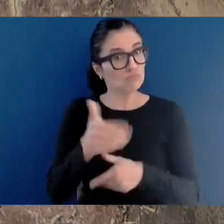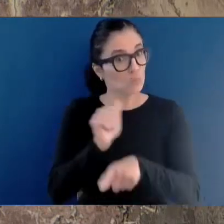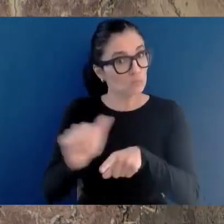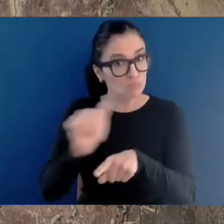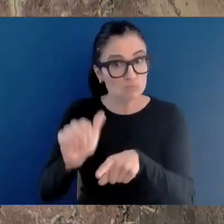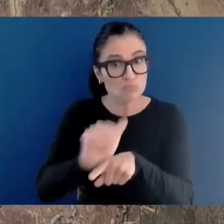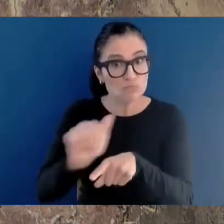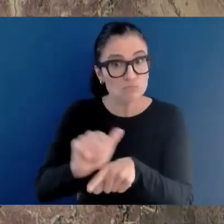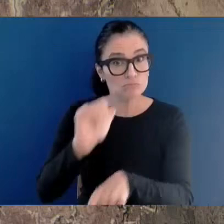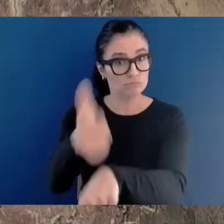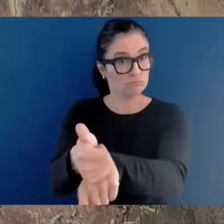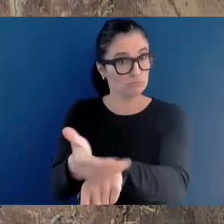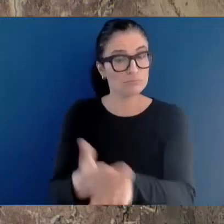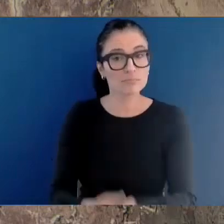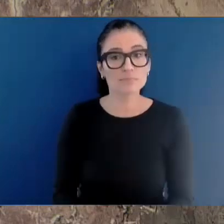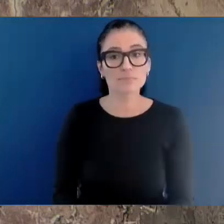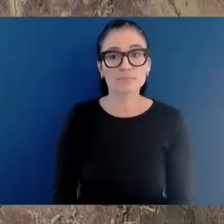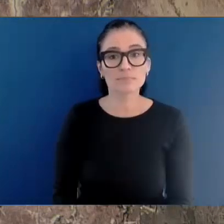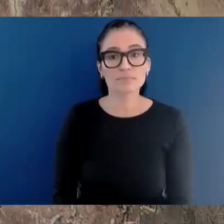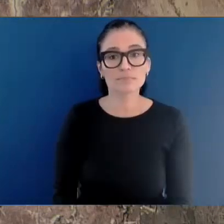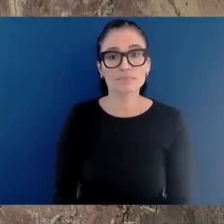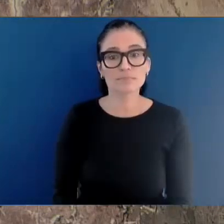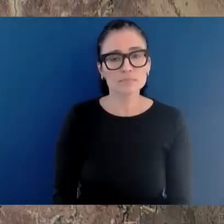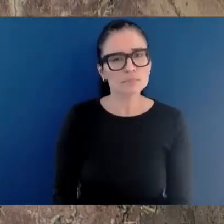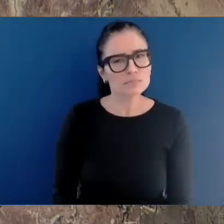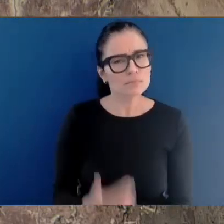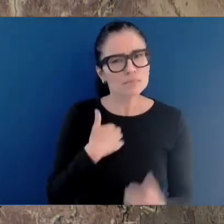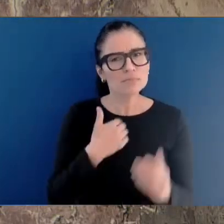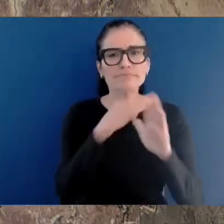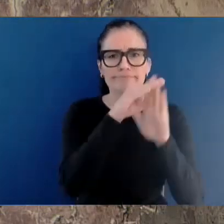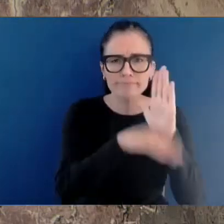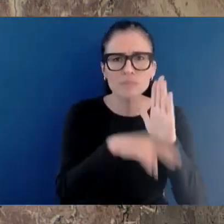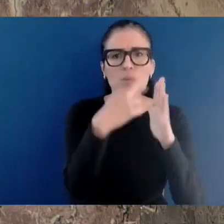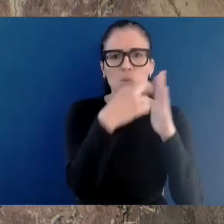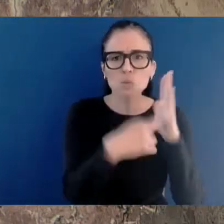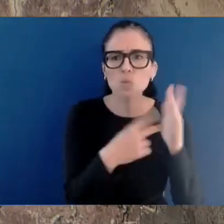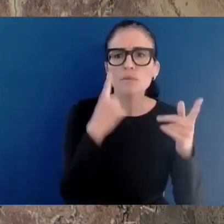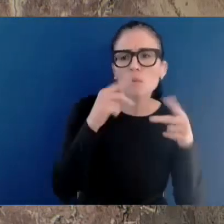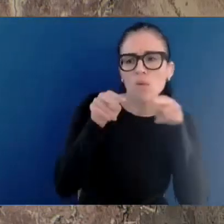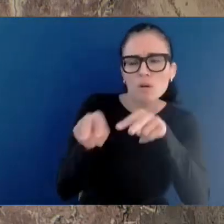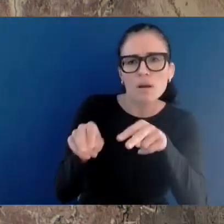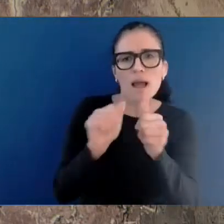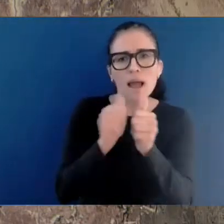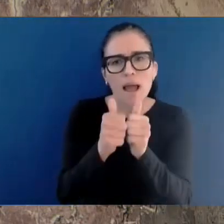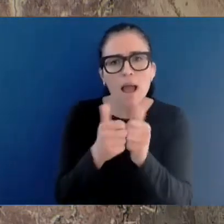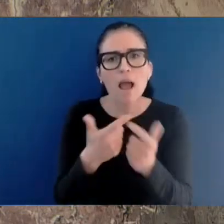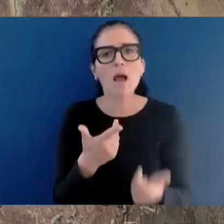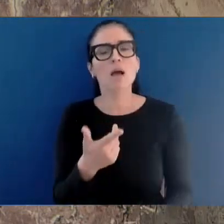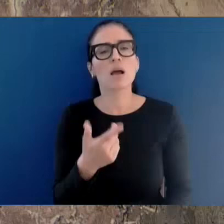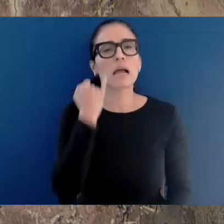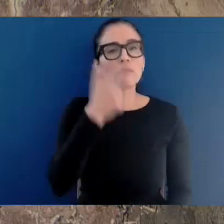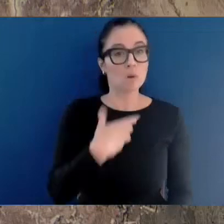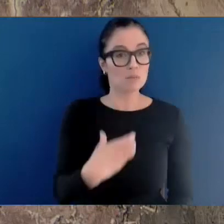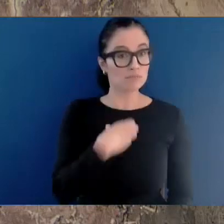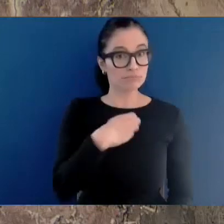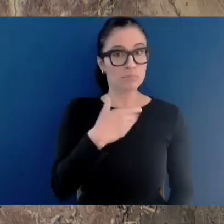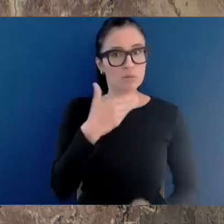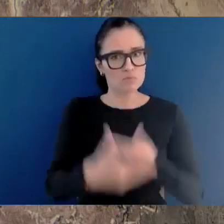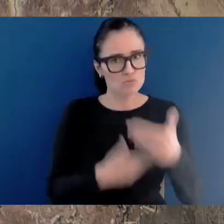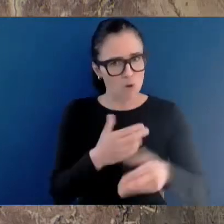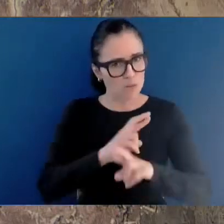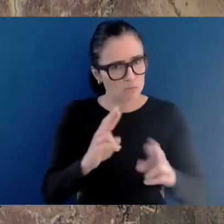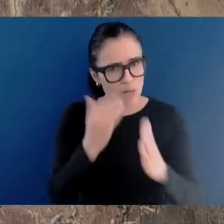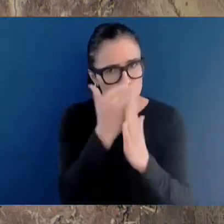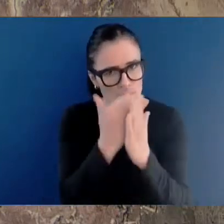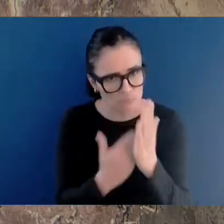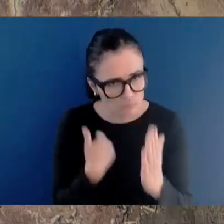response to complaints. We have a new position, the Inspector of Provincial Standards, to monitor and provide oversight on complaints.